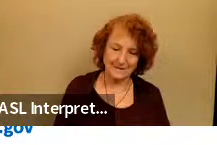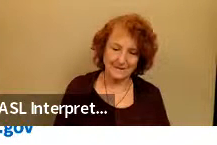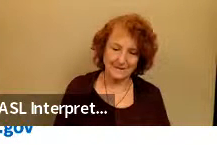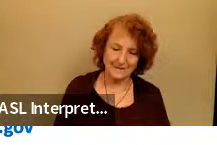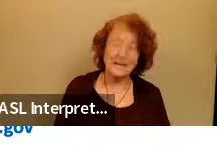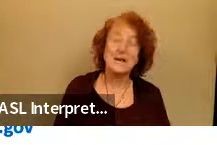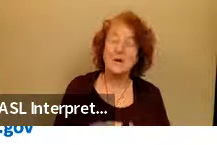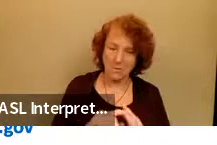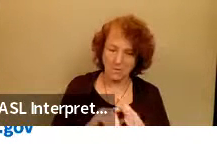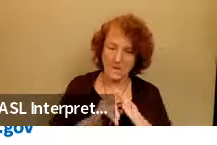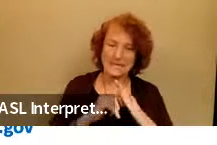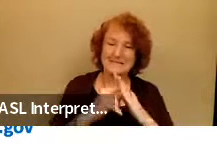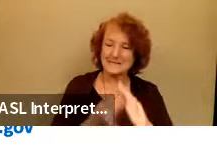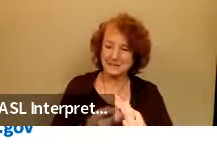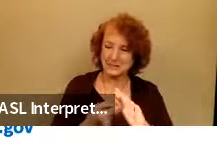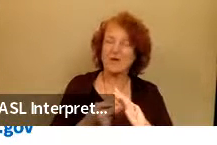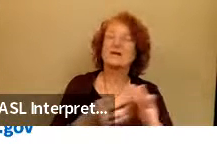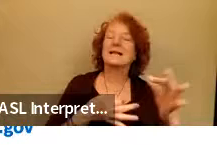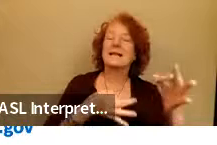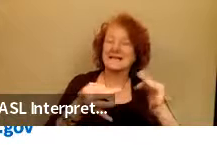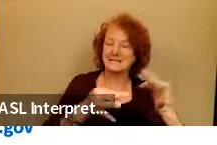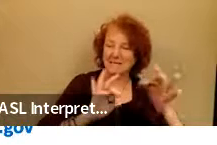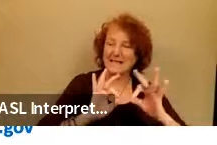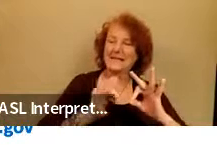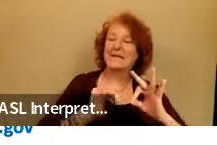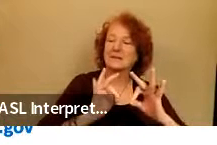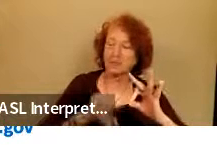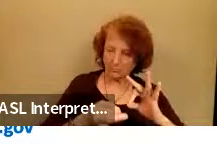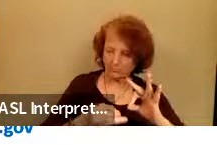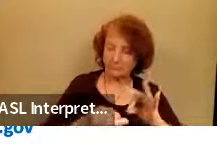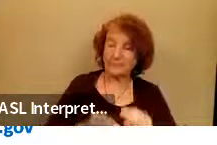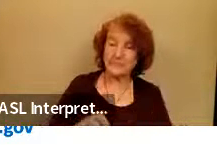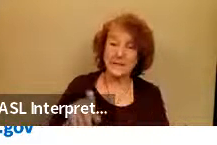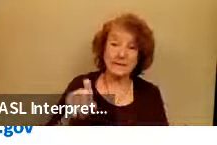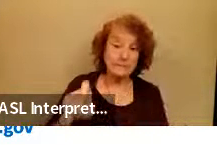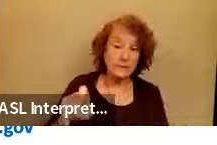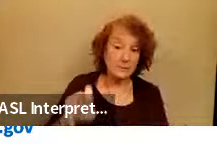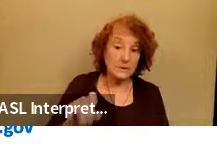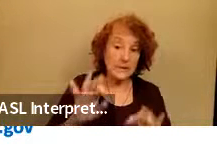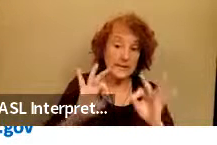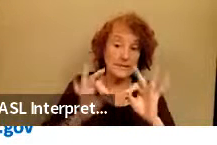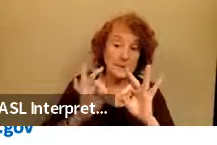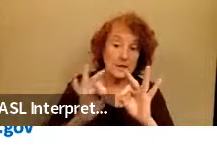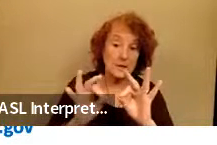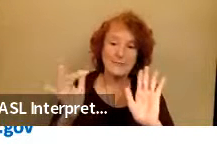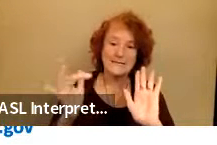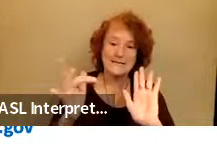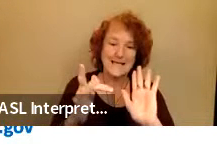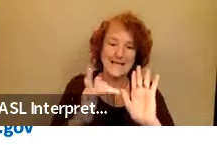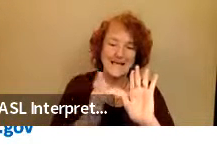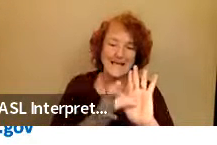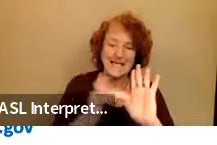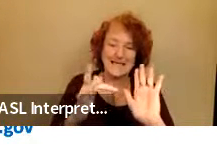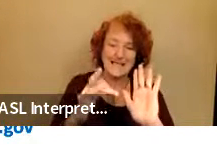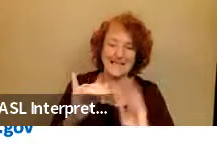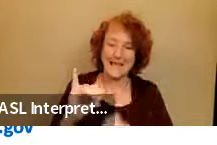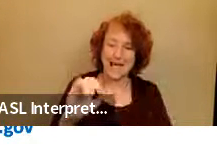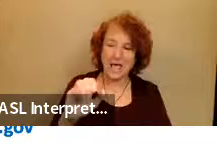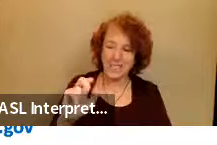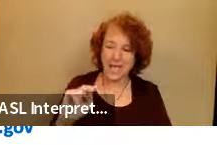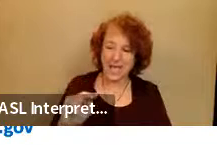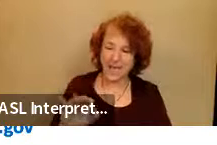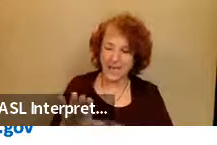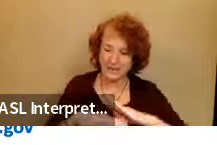I'm going to start with interpretation. If you need interpretation, please click on the interpretation icon for